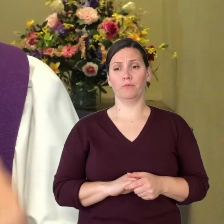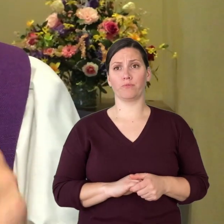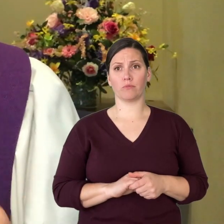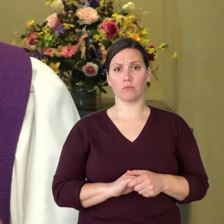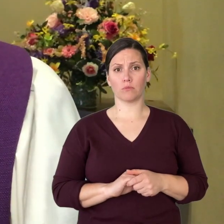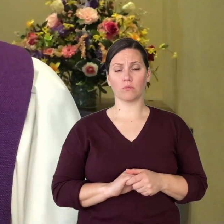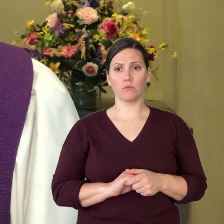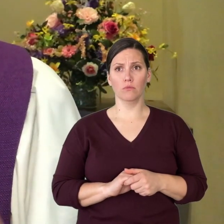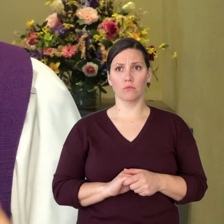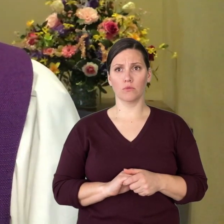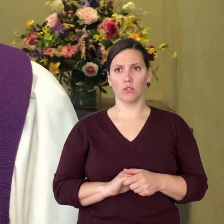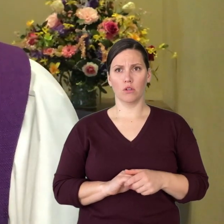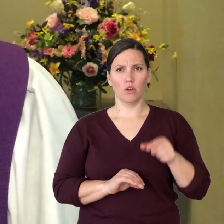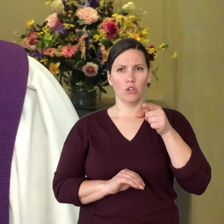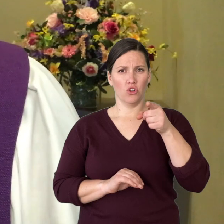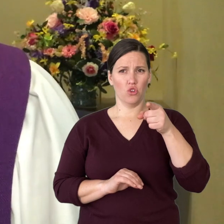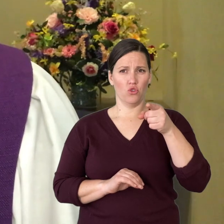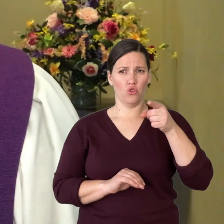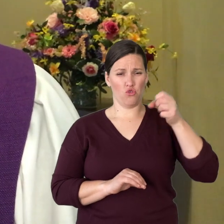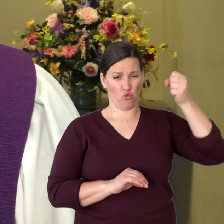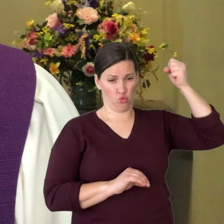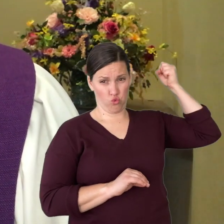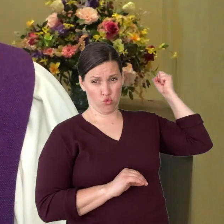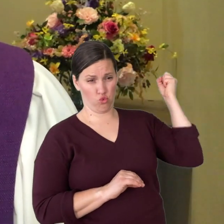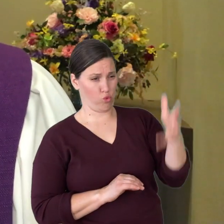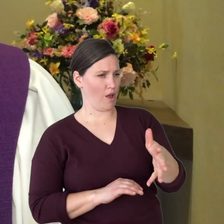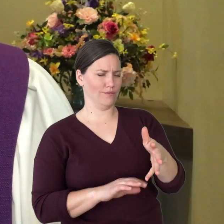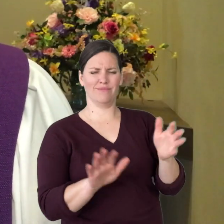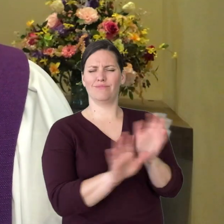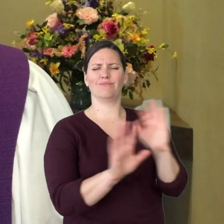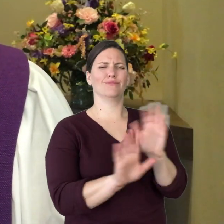You will not be cast away from God's presence.